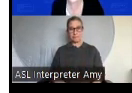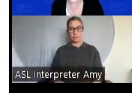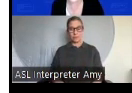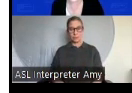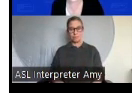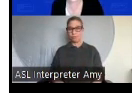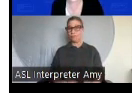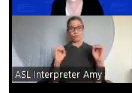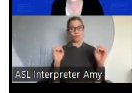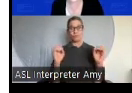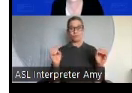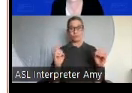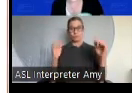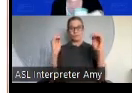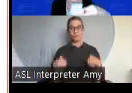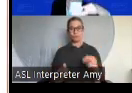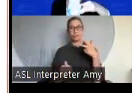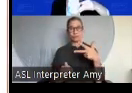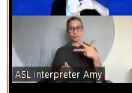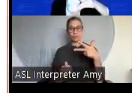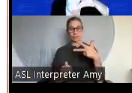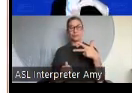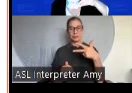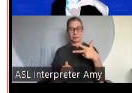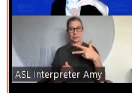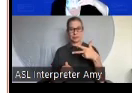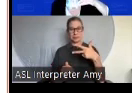Not, we will follow the next set of names.